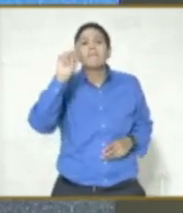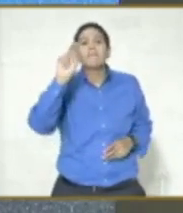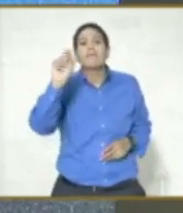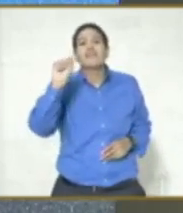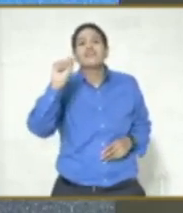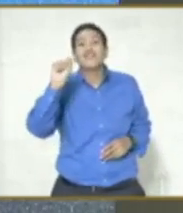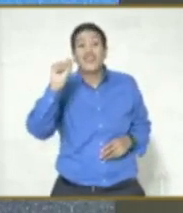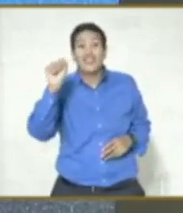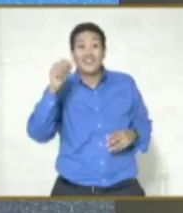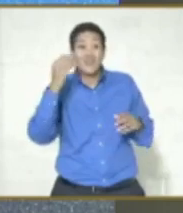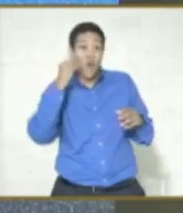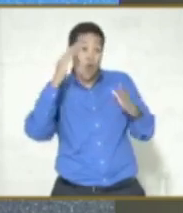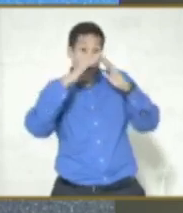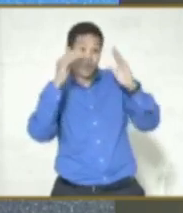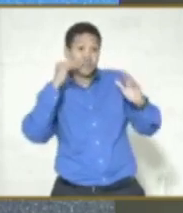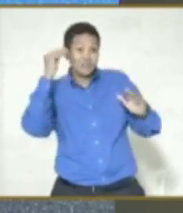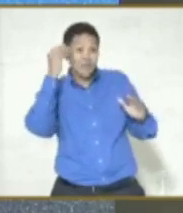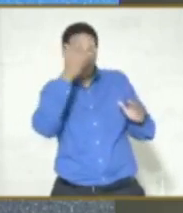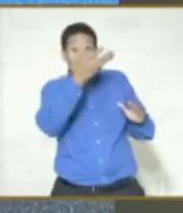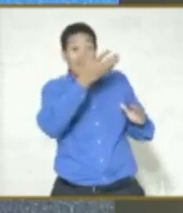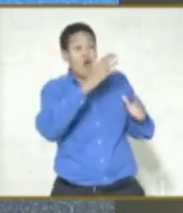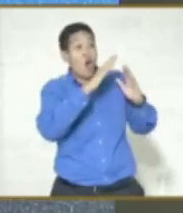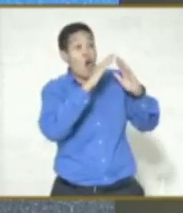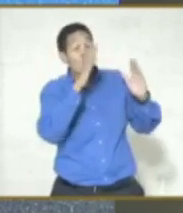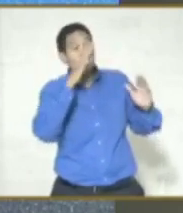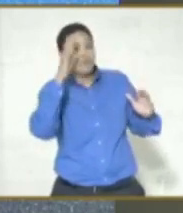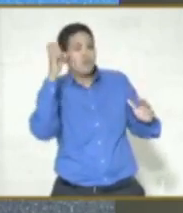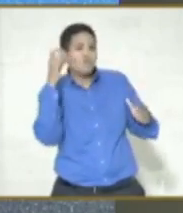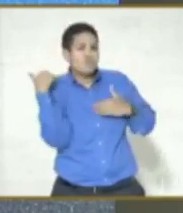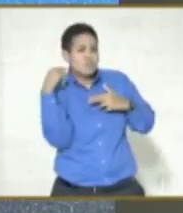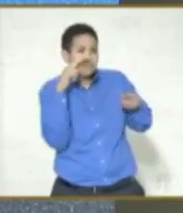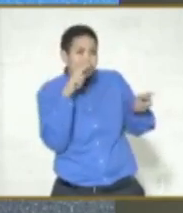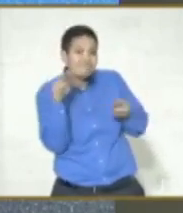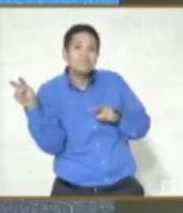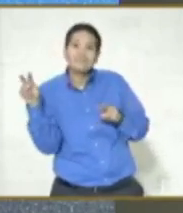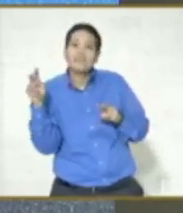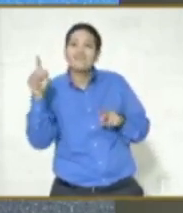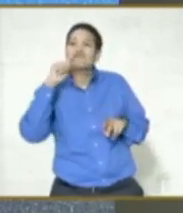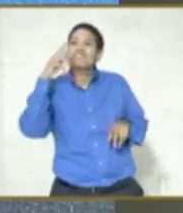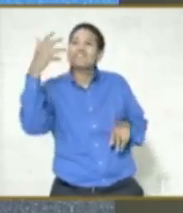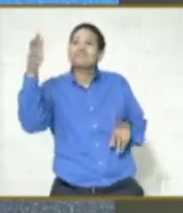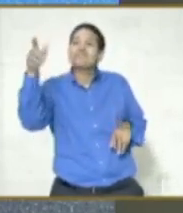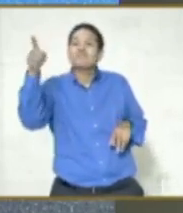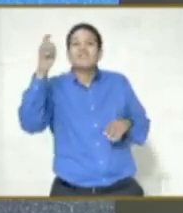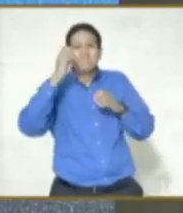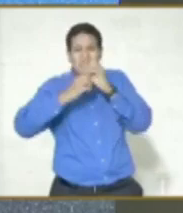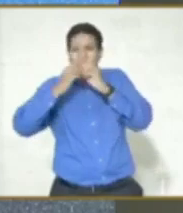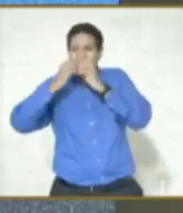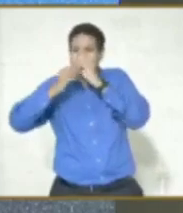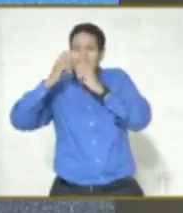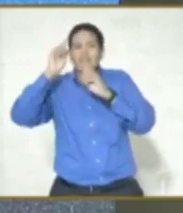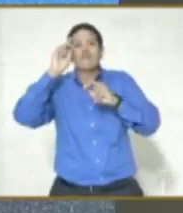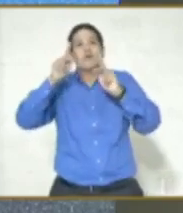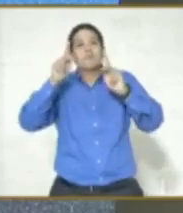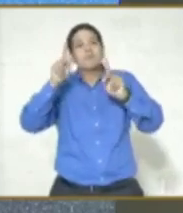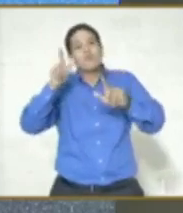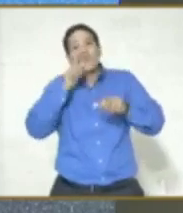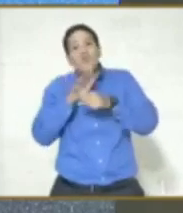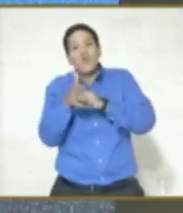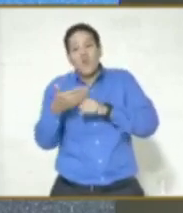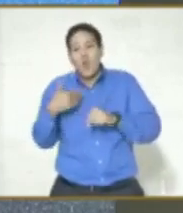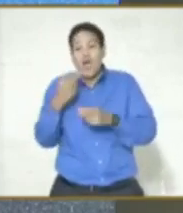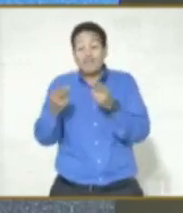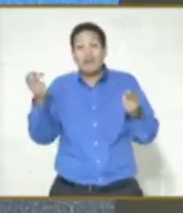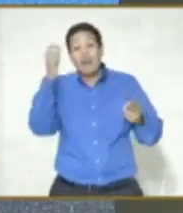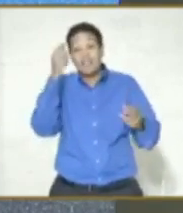disrepair, we have started the repairs of that matron's quarter to use as an isolation area. So the quick answer is no, nobody can be admitted